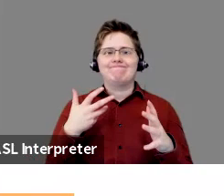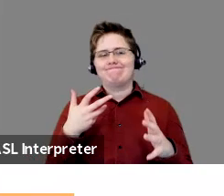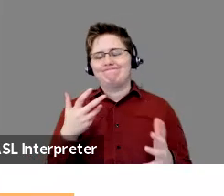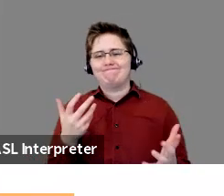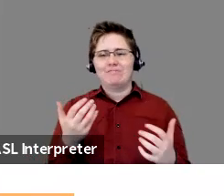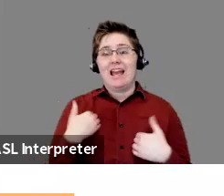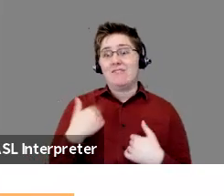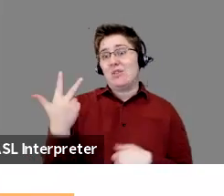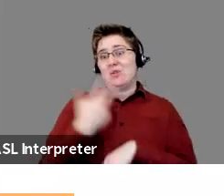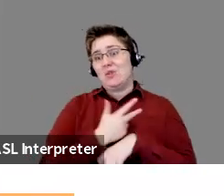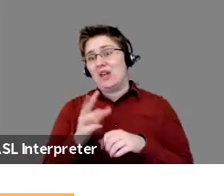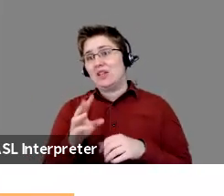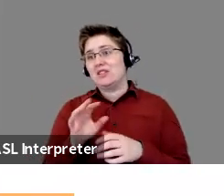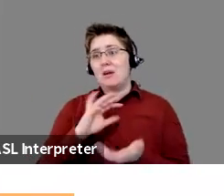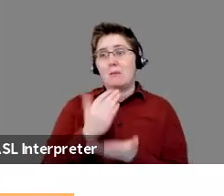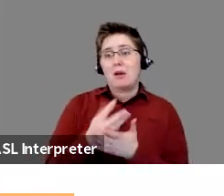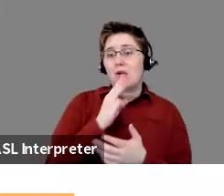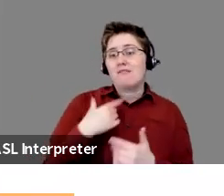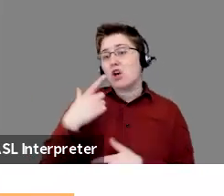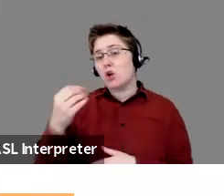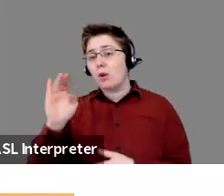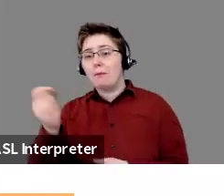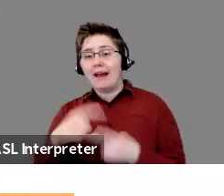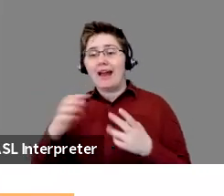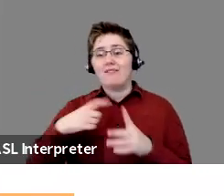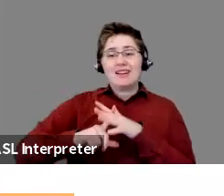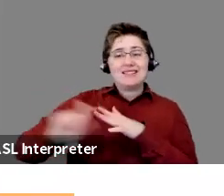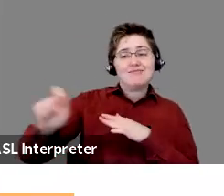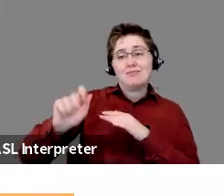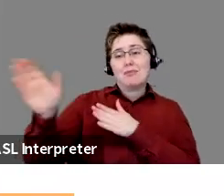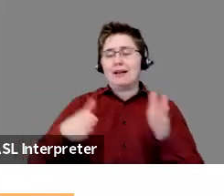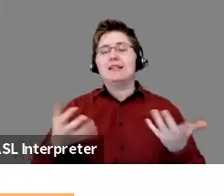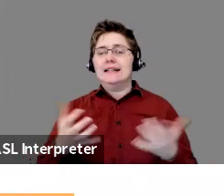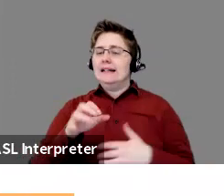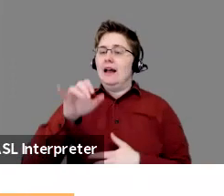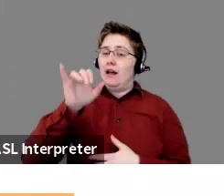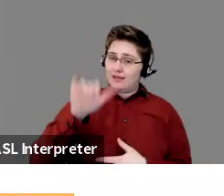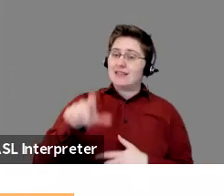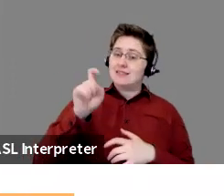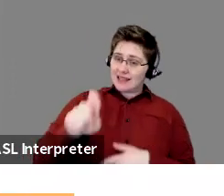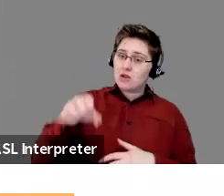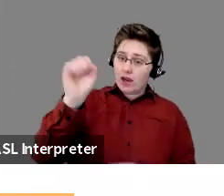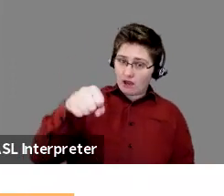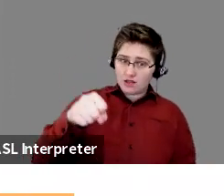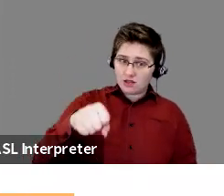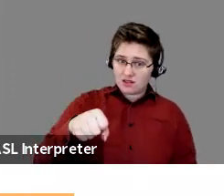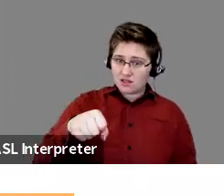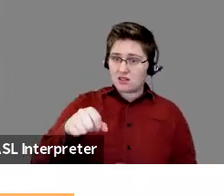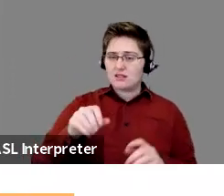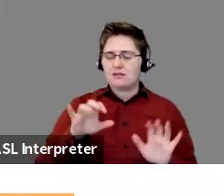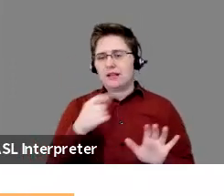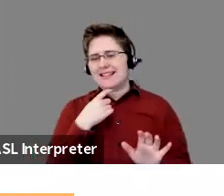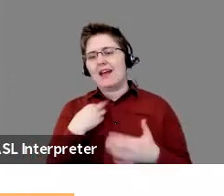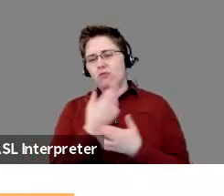have 3 days worth of water and have a go bag and have an evacuation plan. Those are all very necessary. Those are all, like I said, I